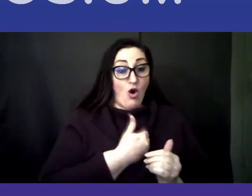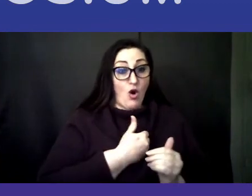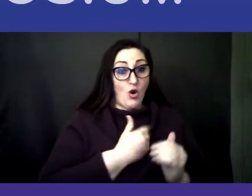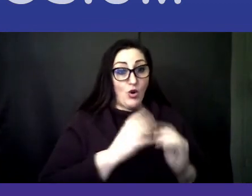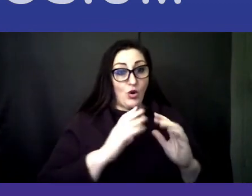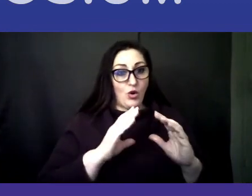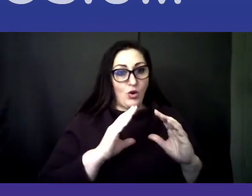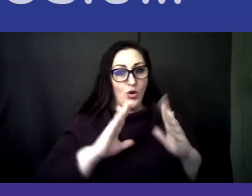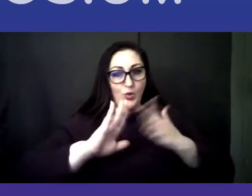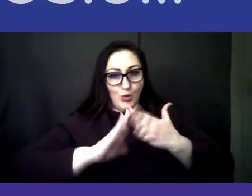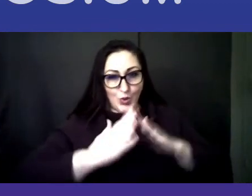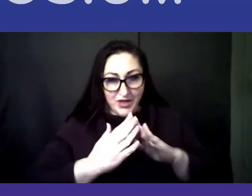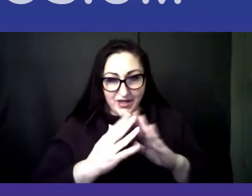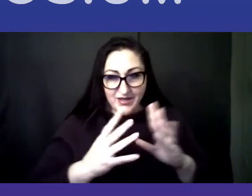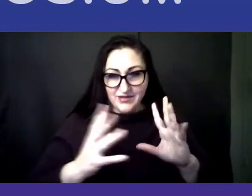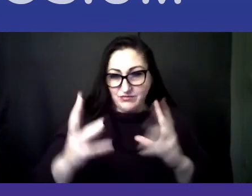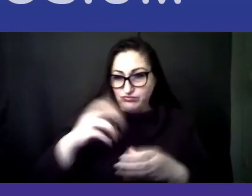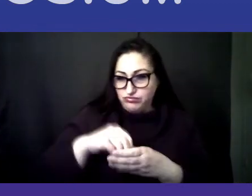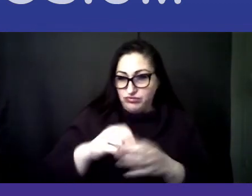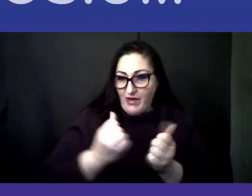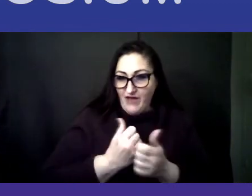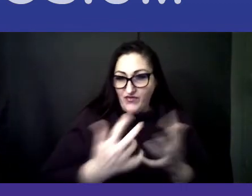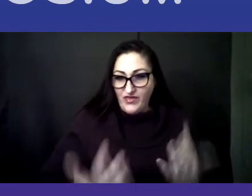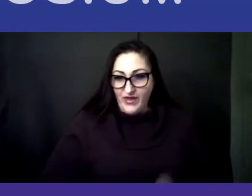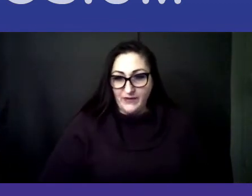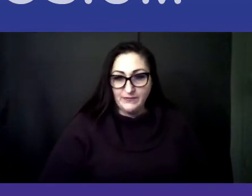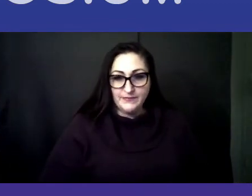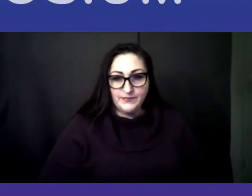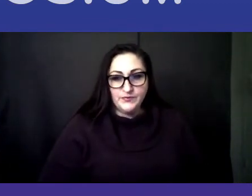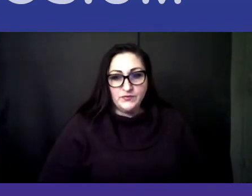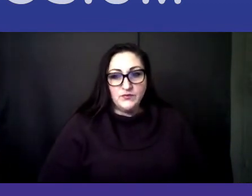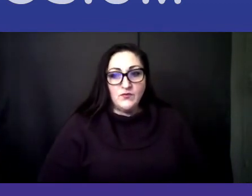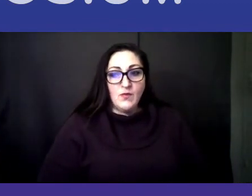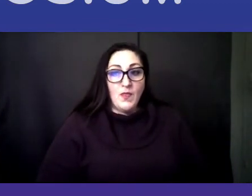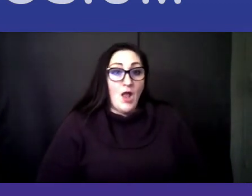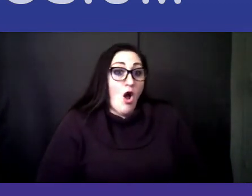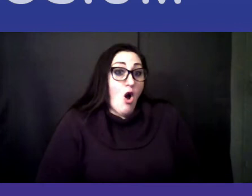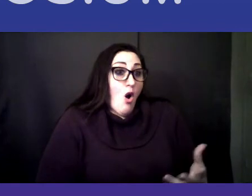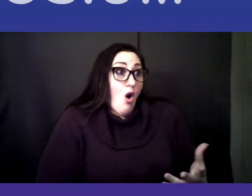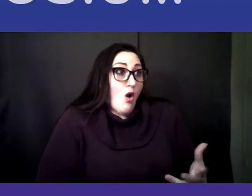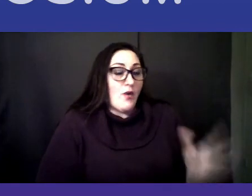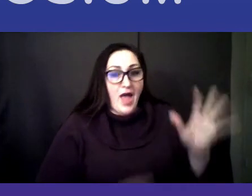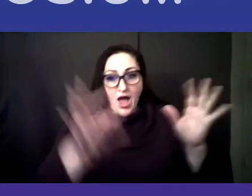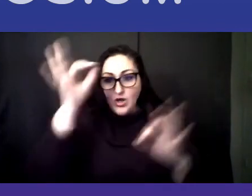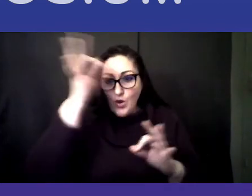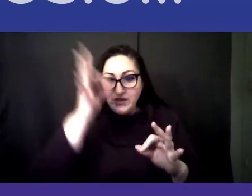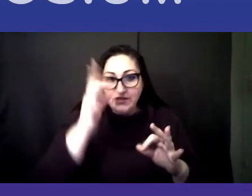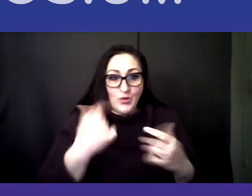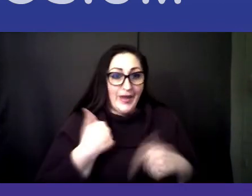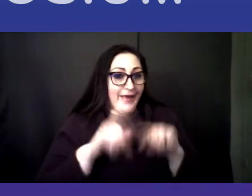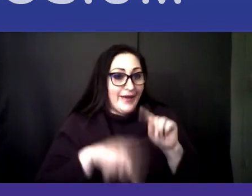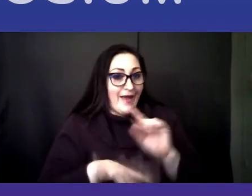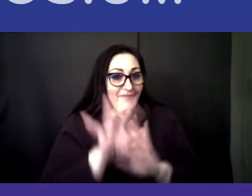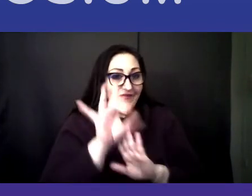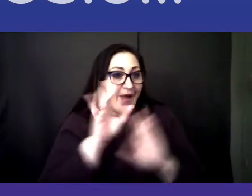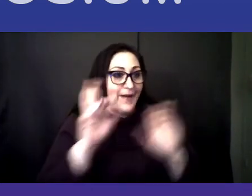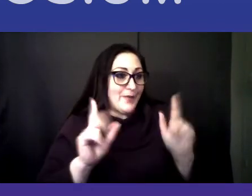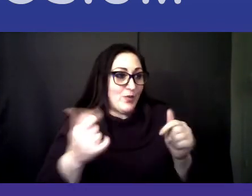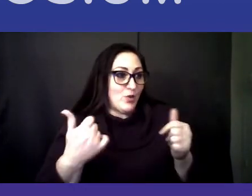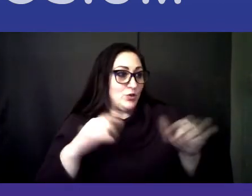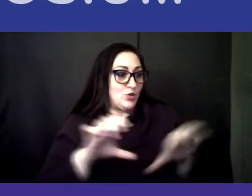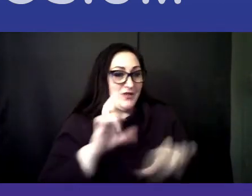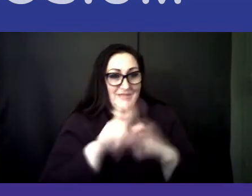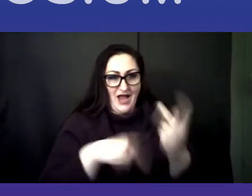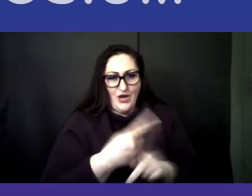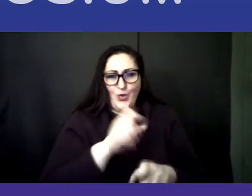know? Because then it's not so much about, oh, we have no idea why we can't find people who do this kind of work. It's like,